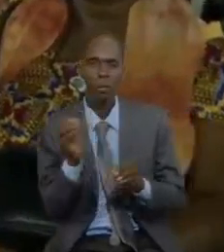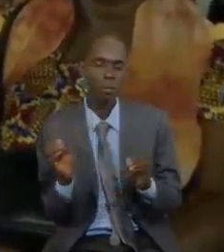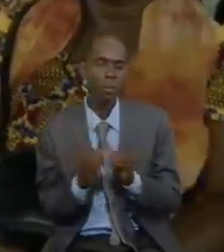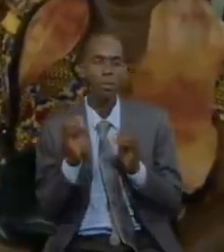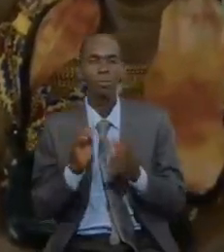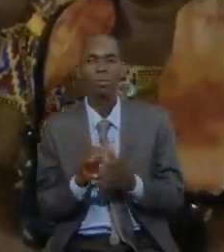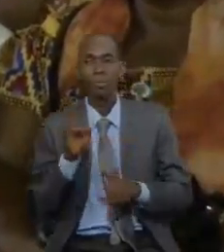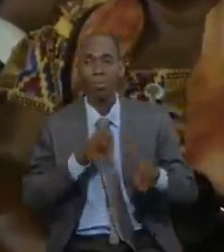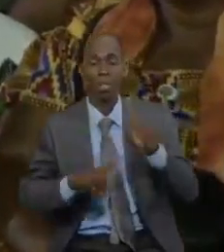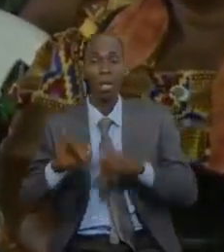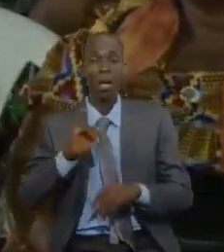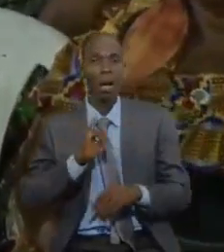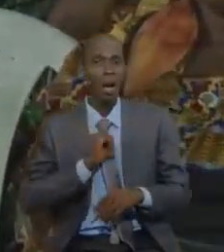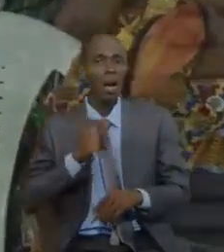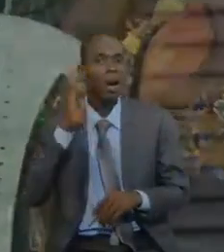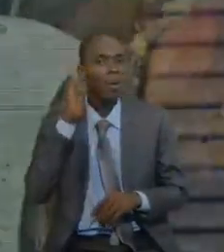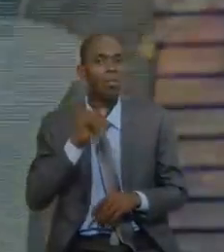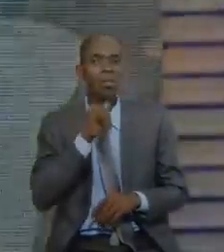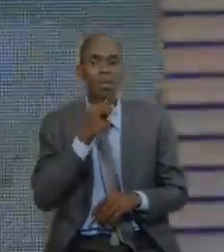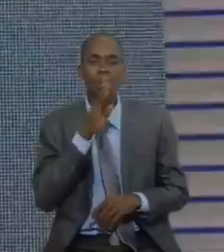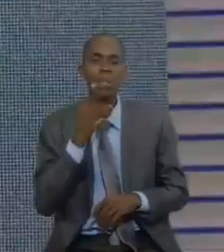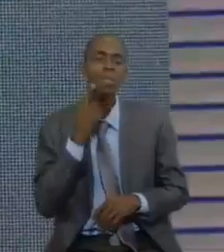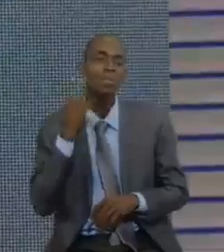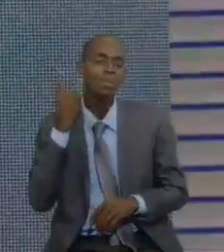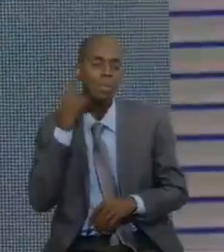I will not be dumb or deaf anymore.